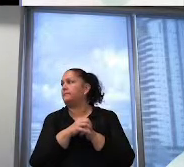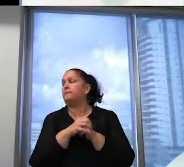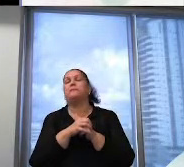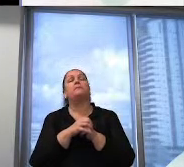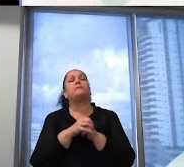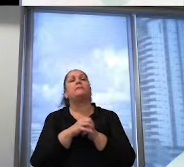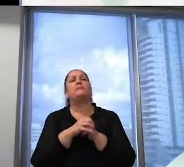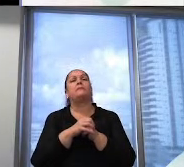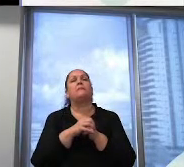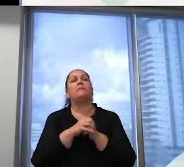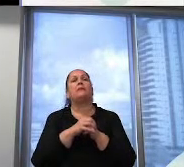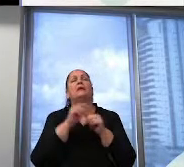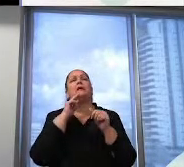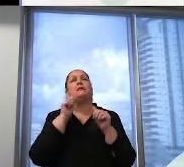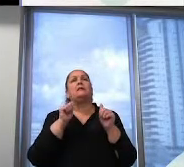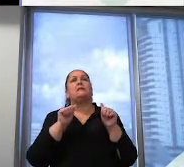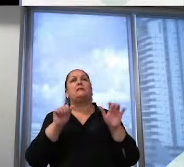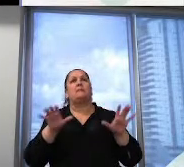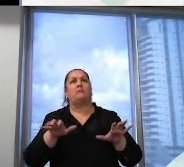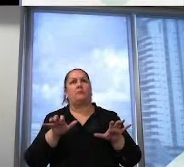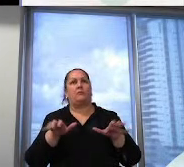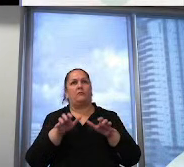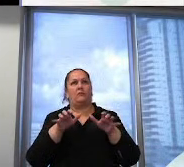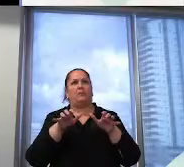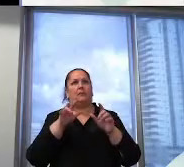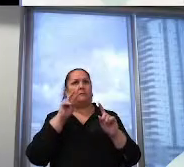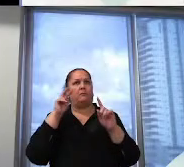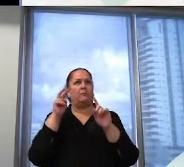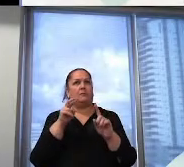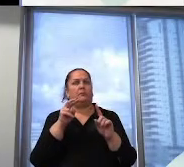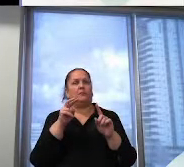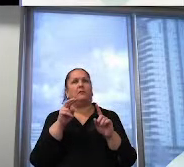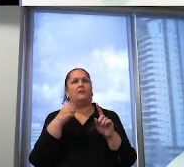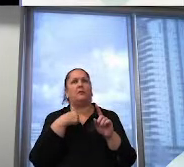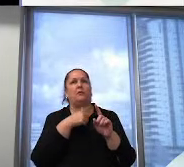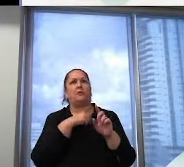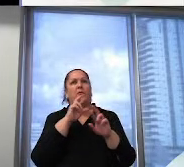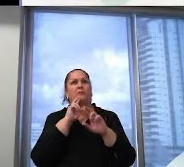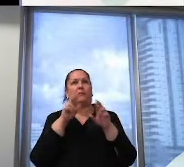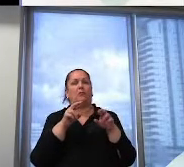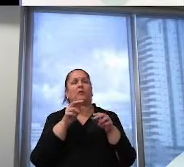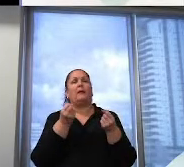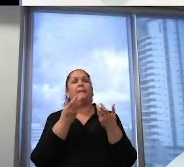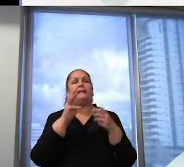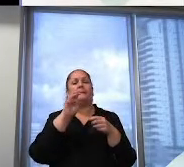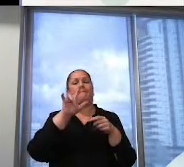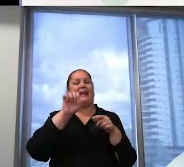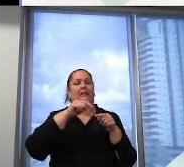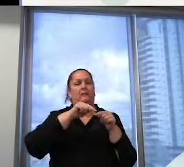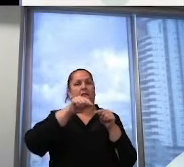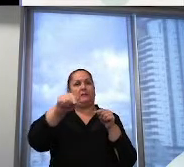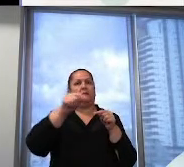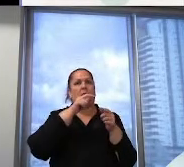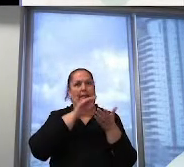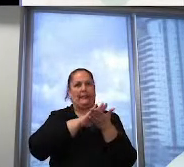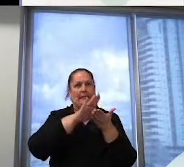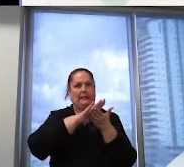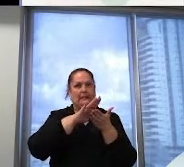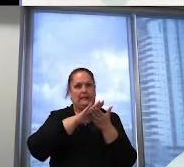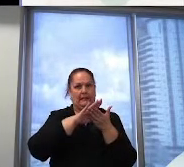It's from a performance metric standpoint, we report on the miles